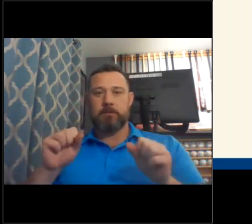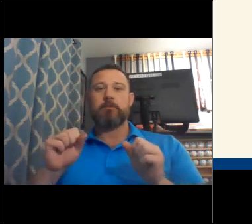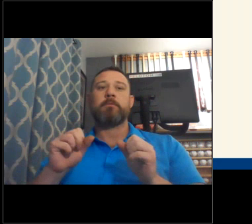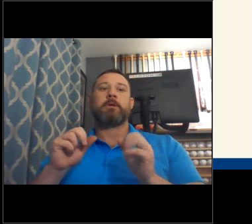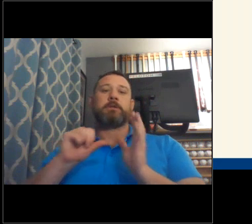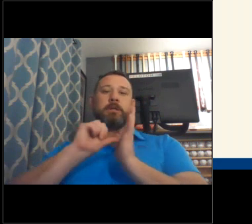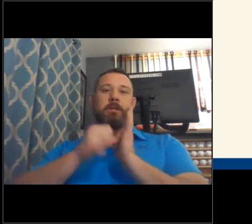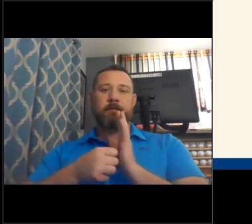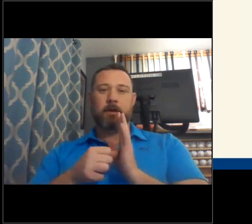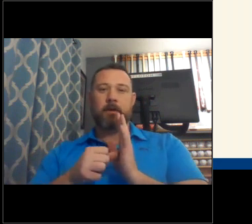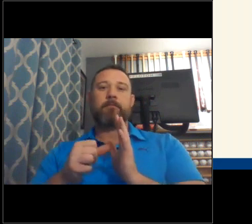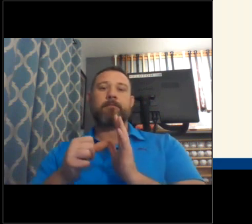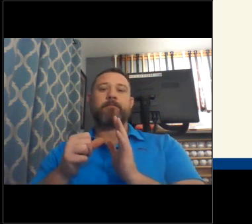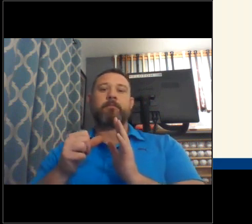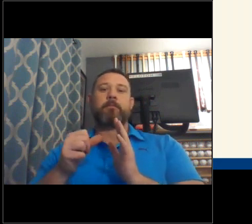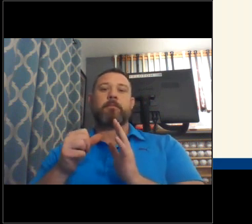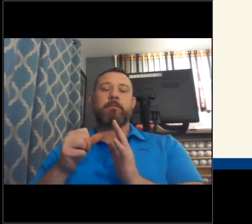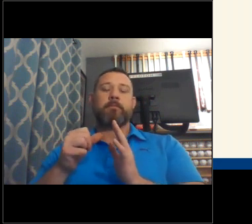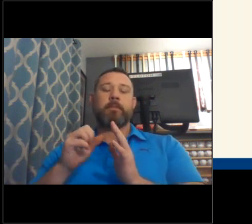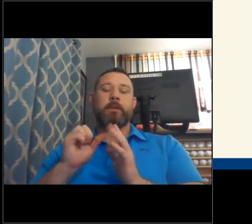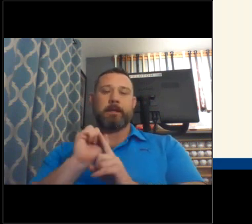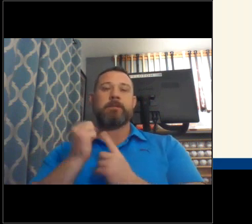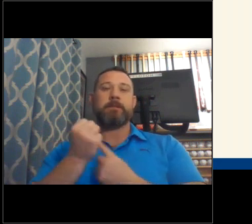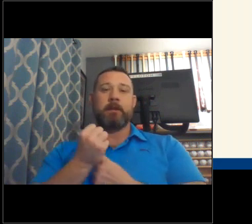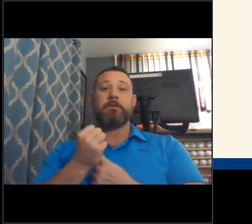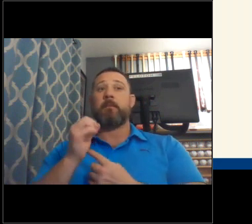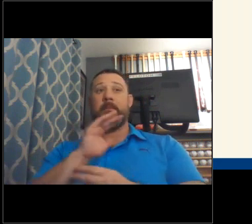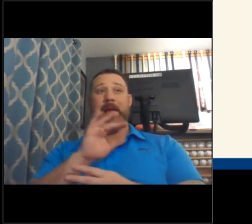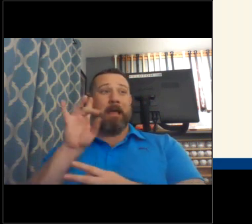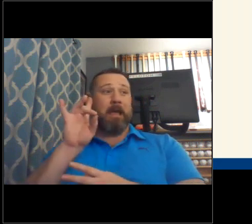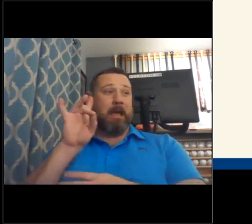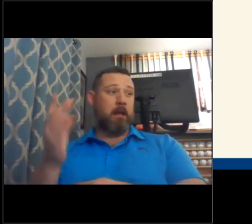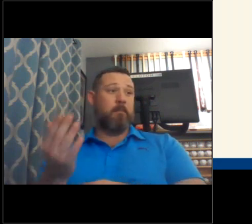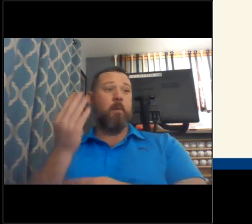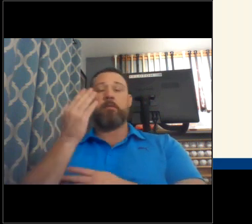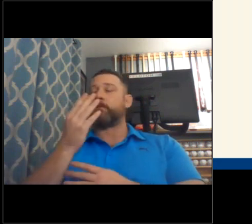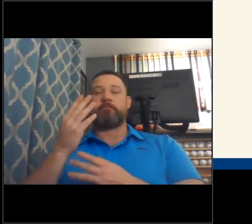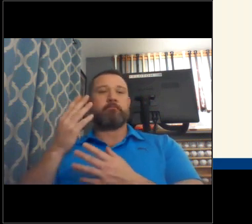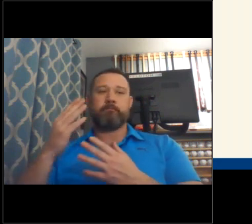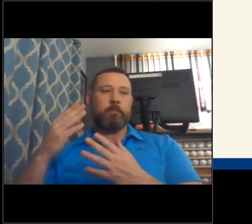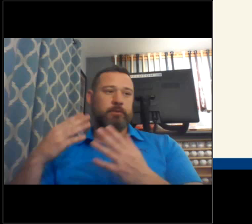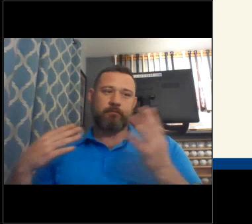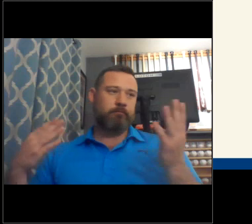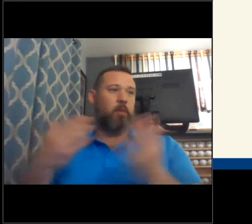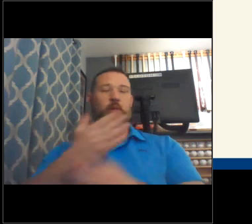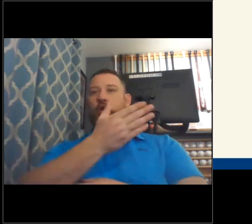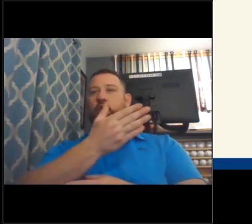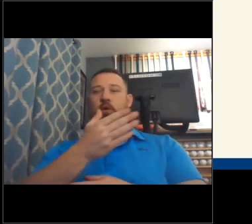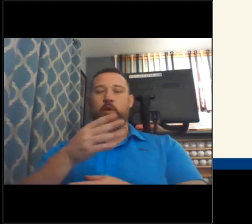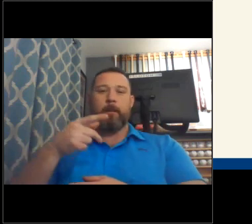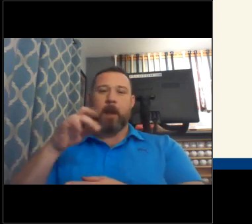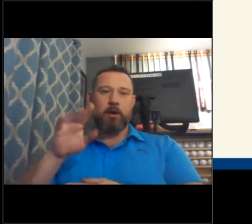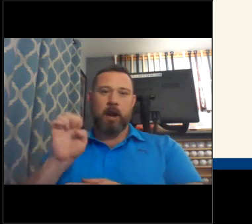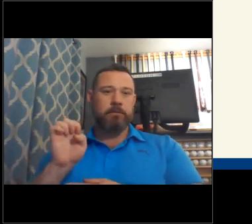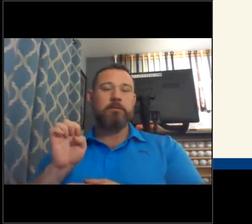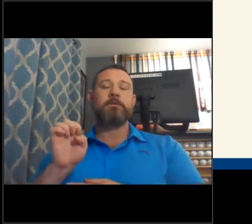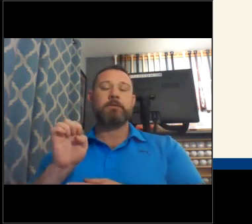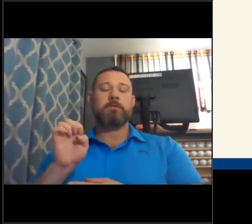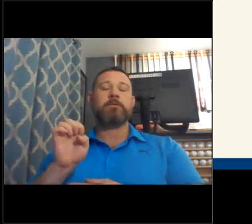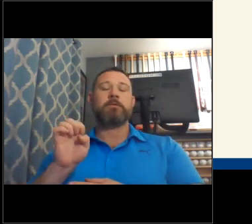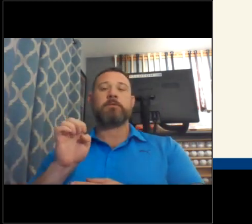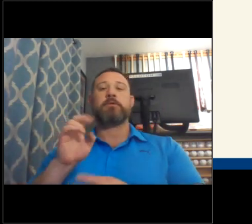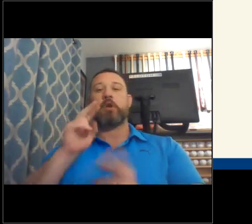incident. And by 8 a.m., that fire had ran through Paradise. And so when we look at